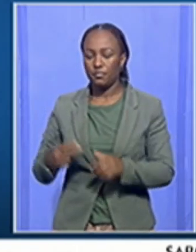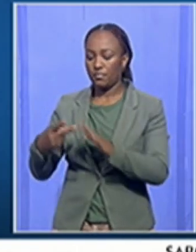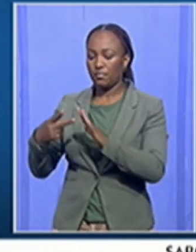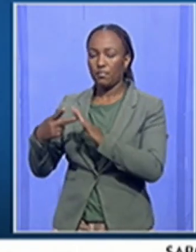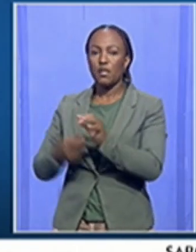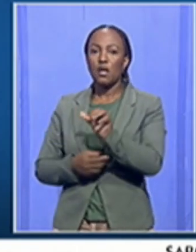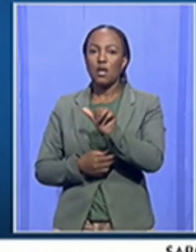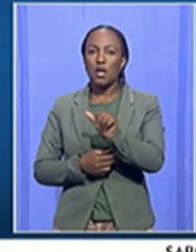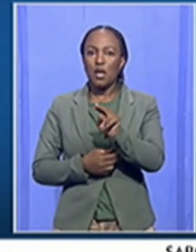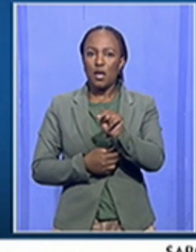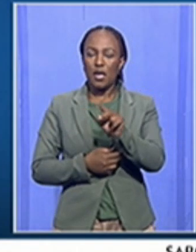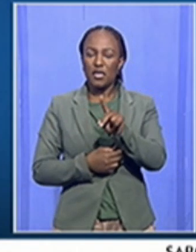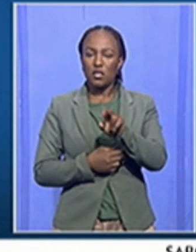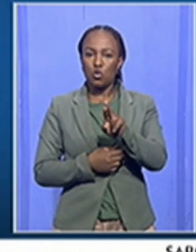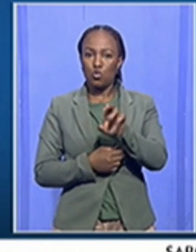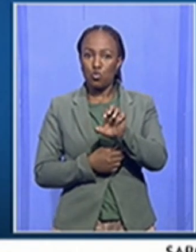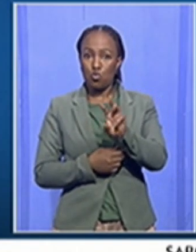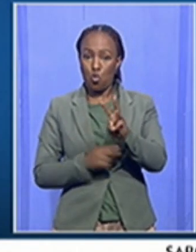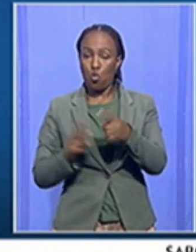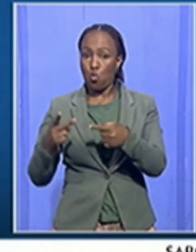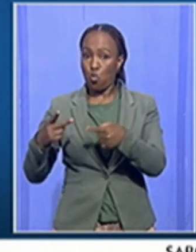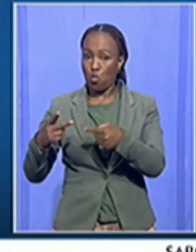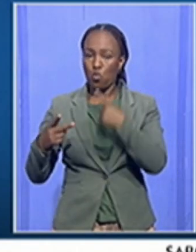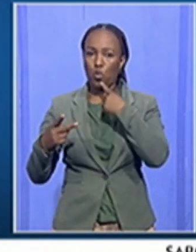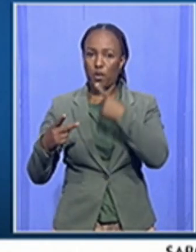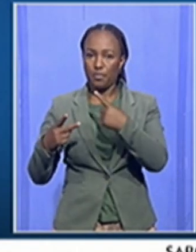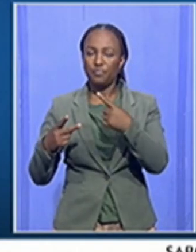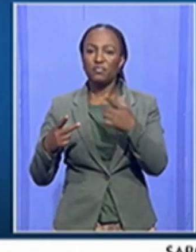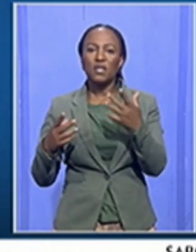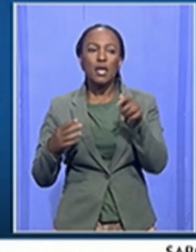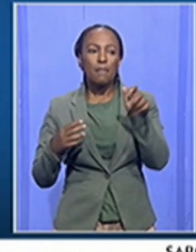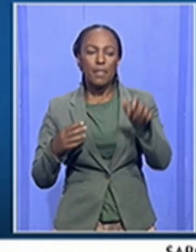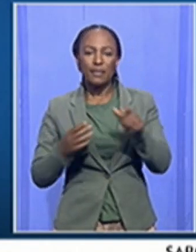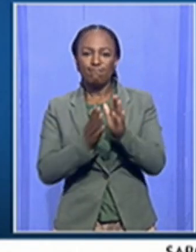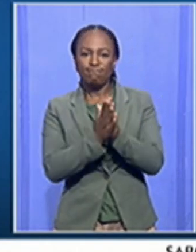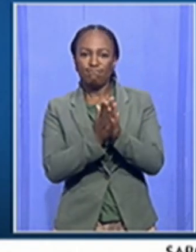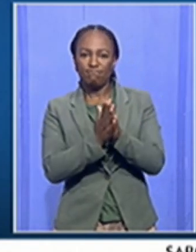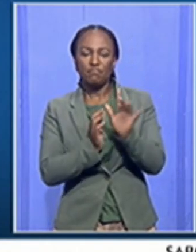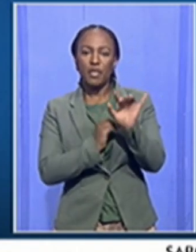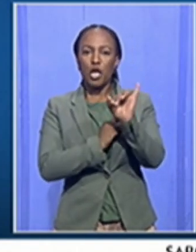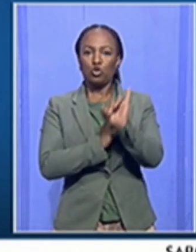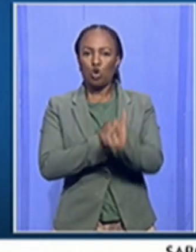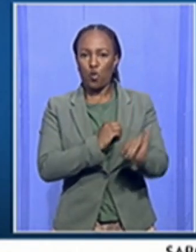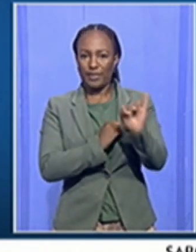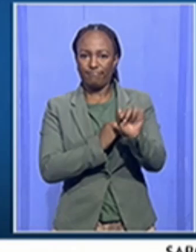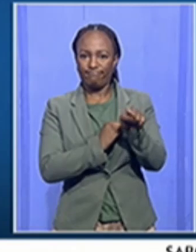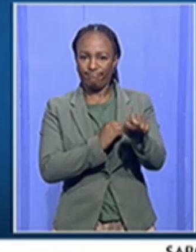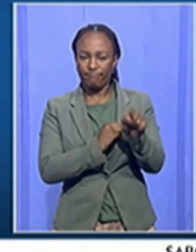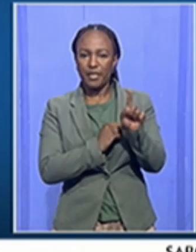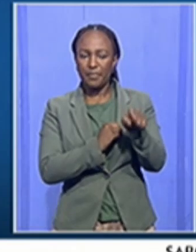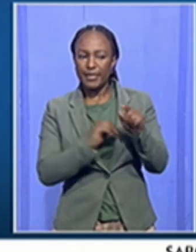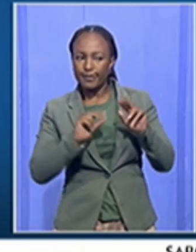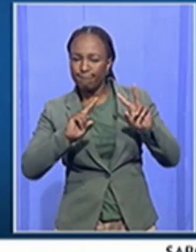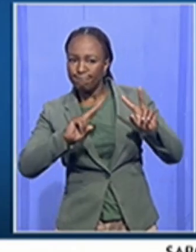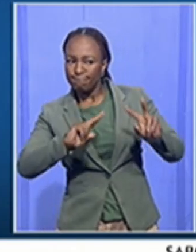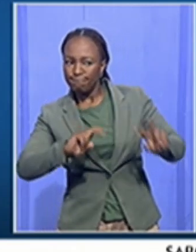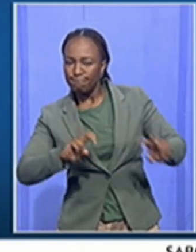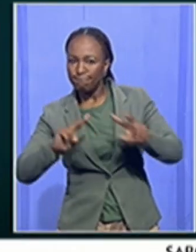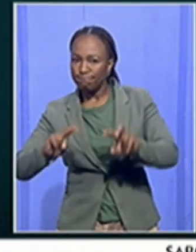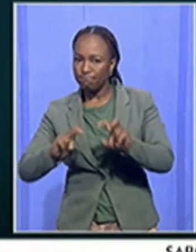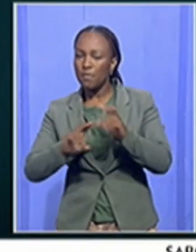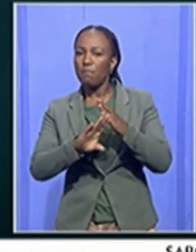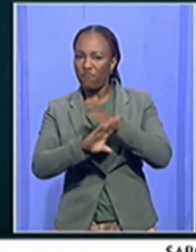Andrew Kwena Mo yena o re ke nagana gore motho ge a dira kgopelo go di-insurance go dire dinyakišišo pele.